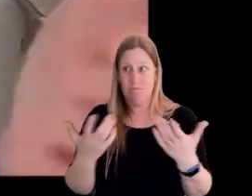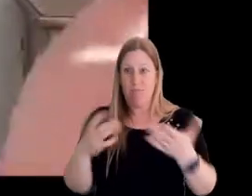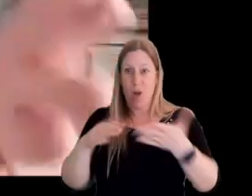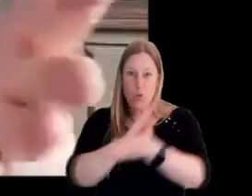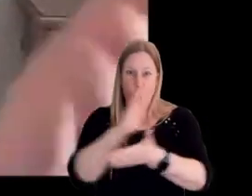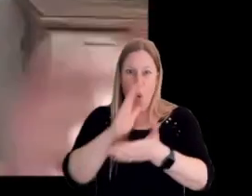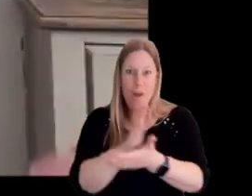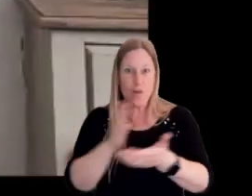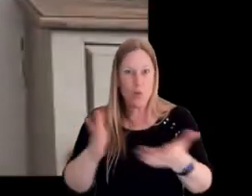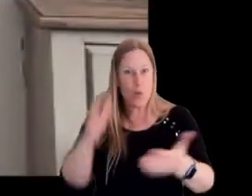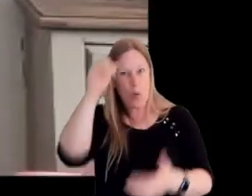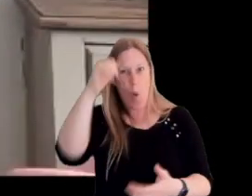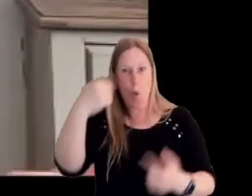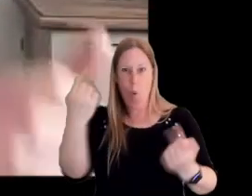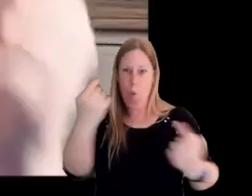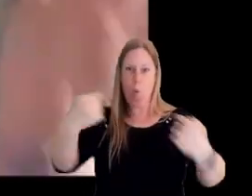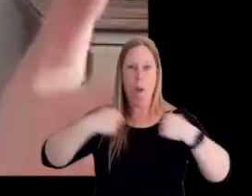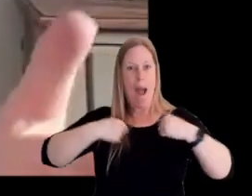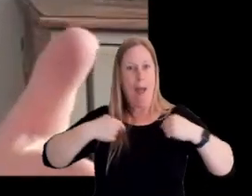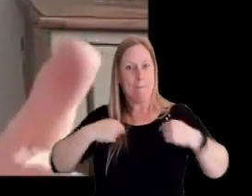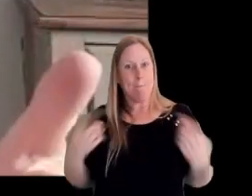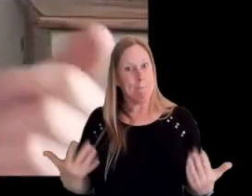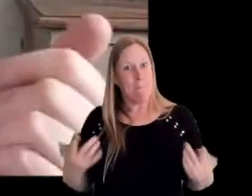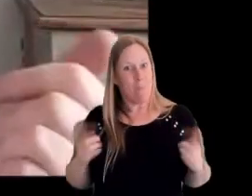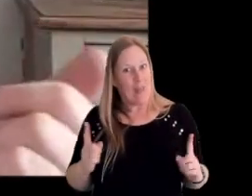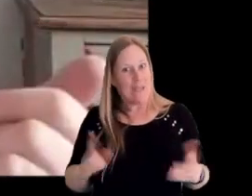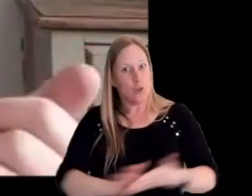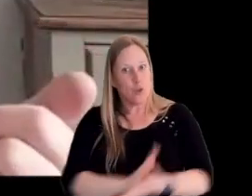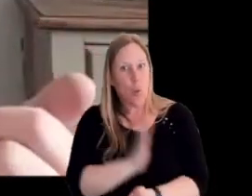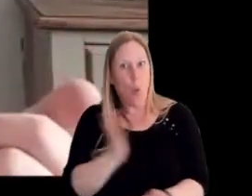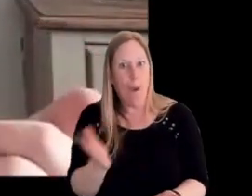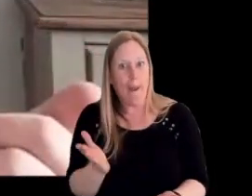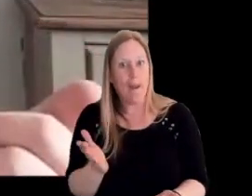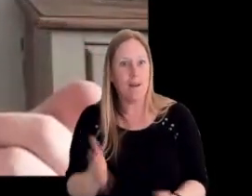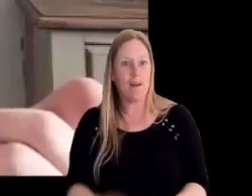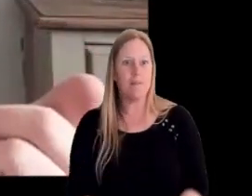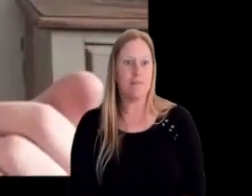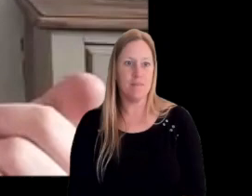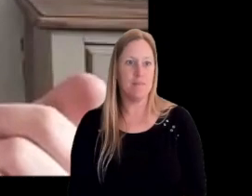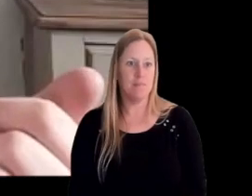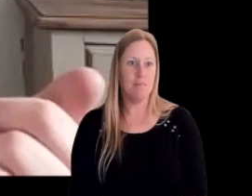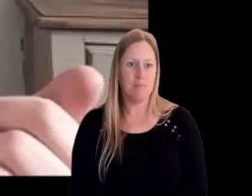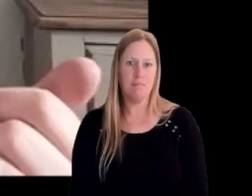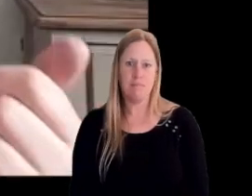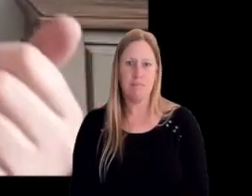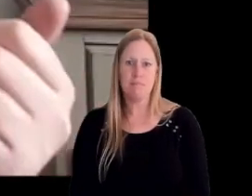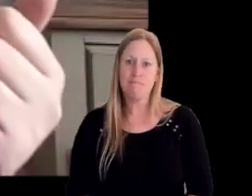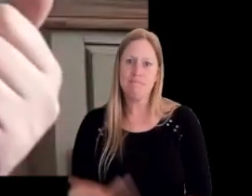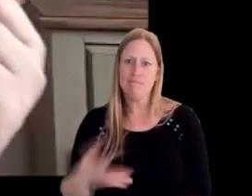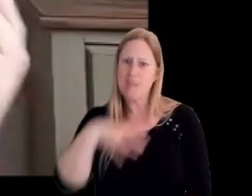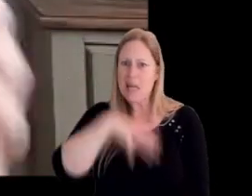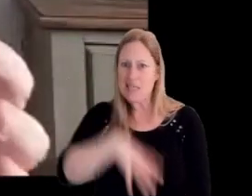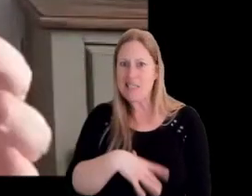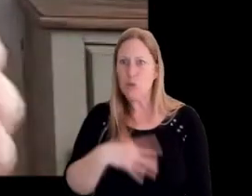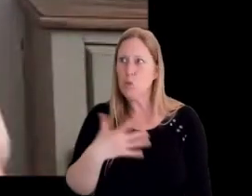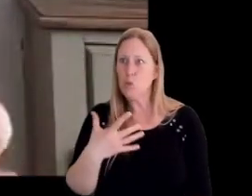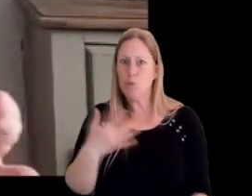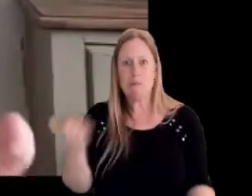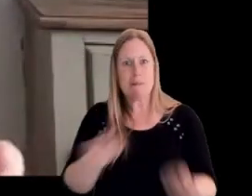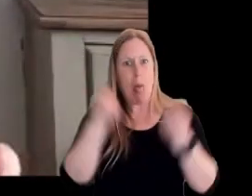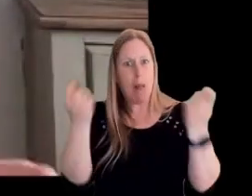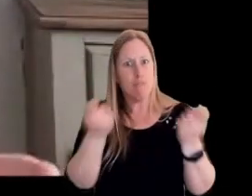of knowing who we are, and there's a need